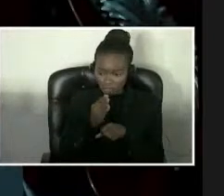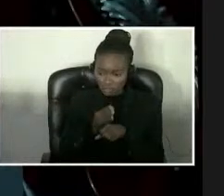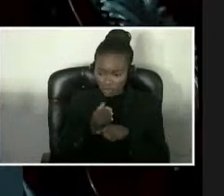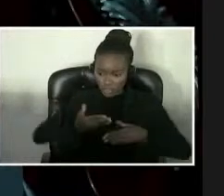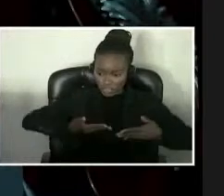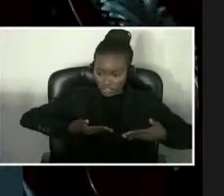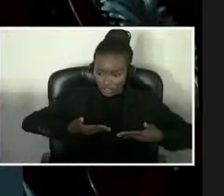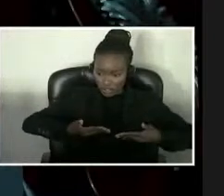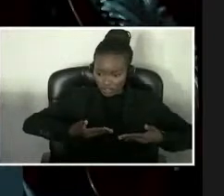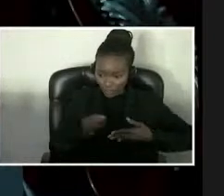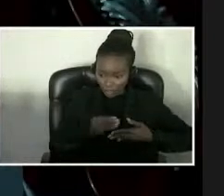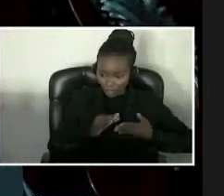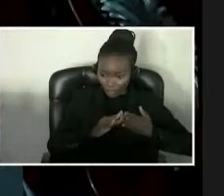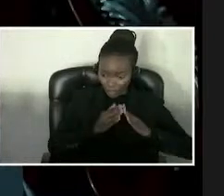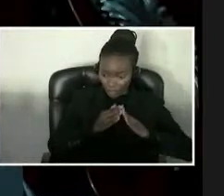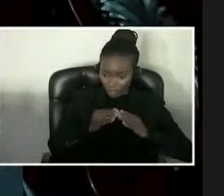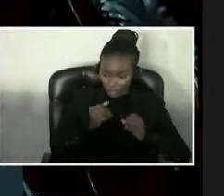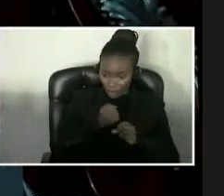um